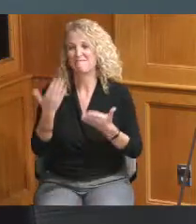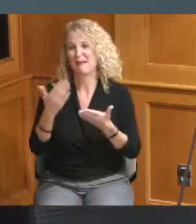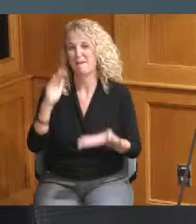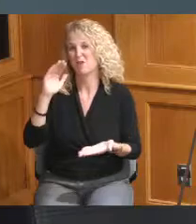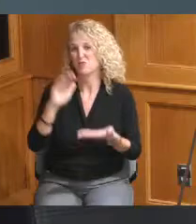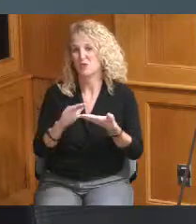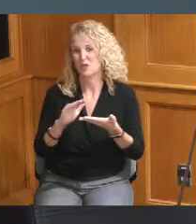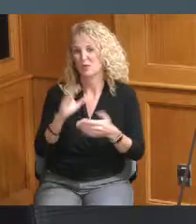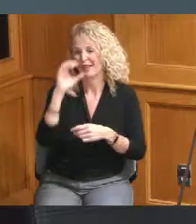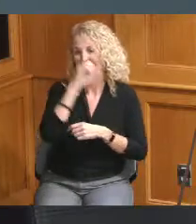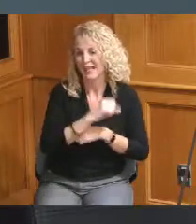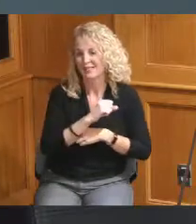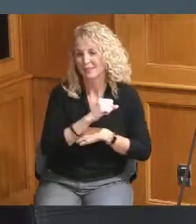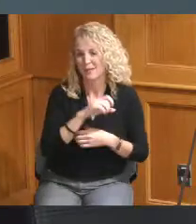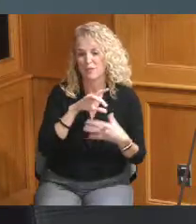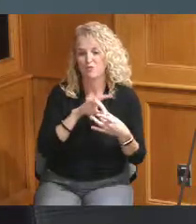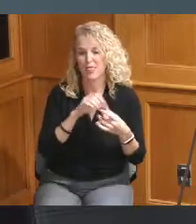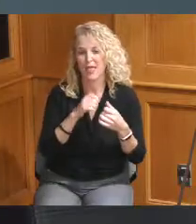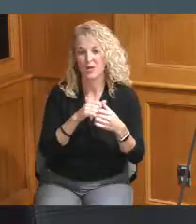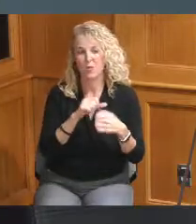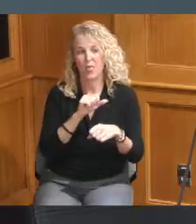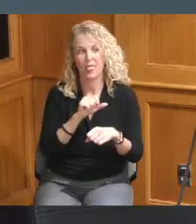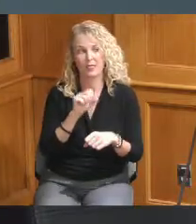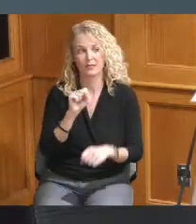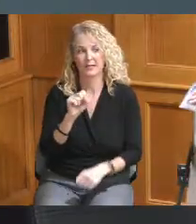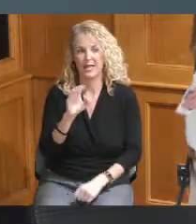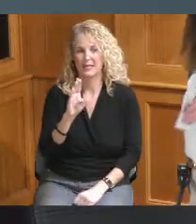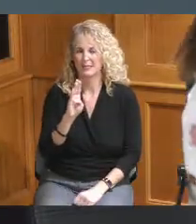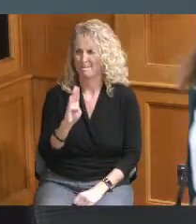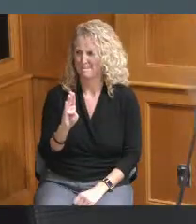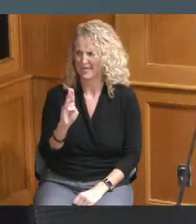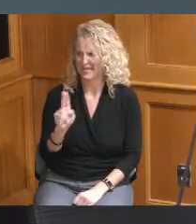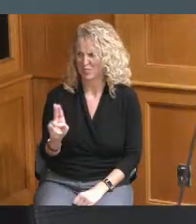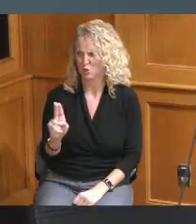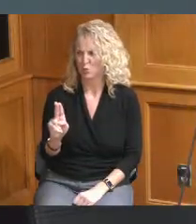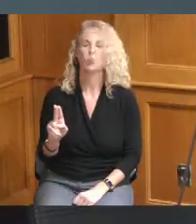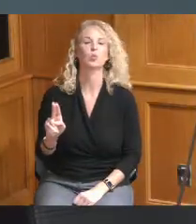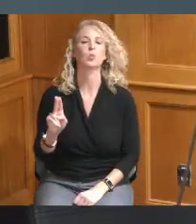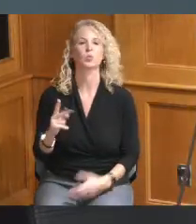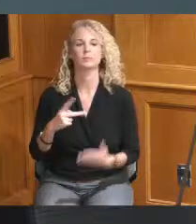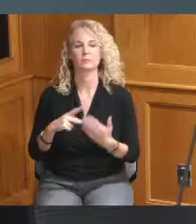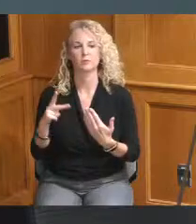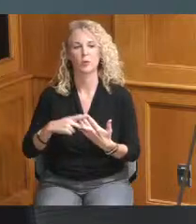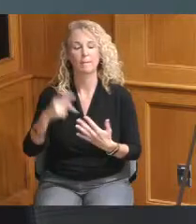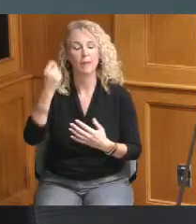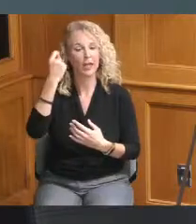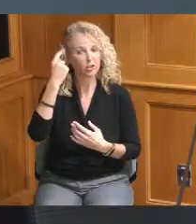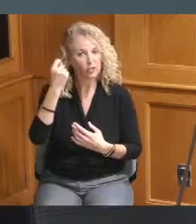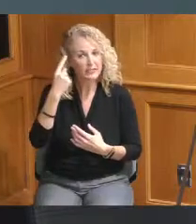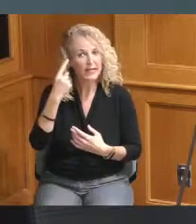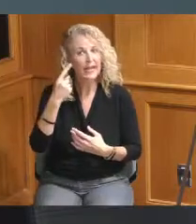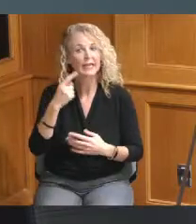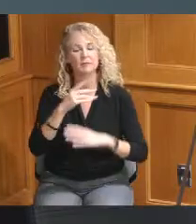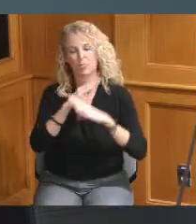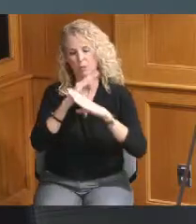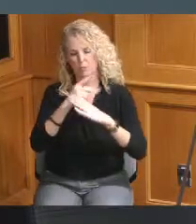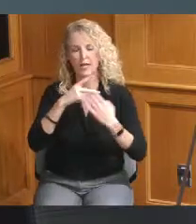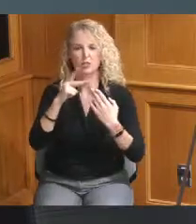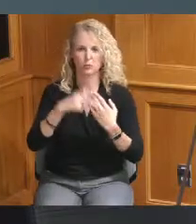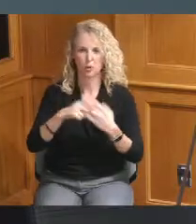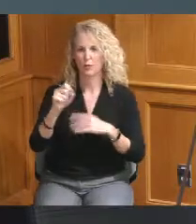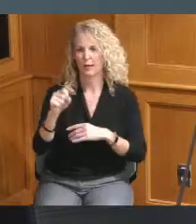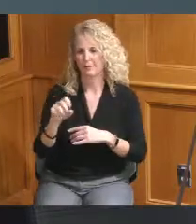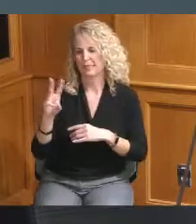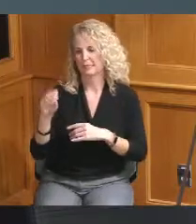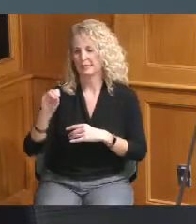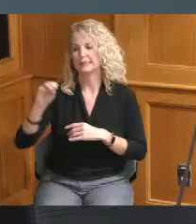on the estimate for the SBU program request. I understand what you were saying, there's a prevention program,